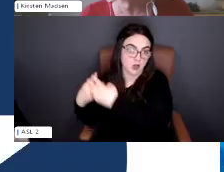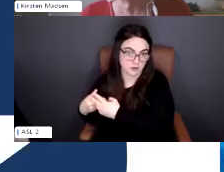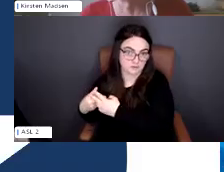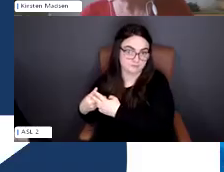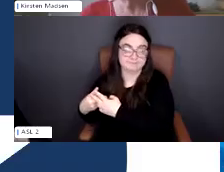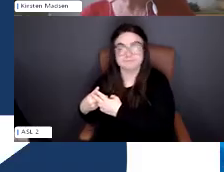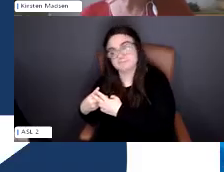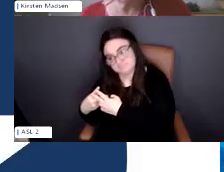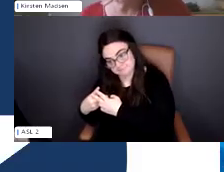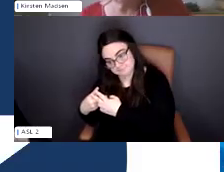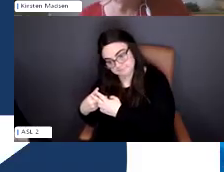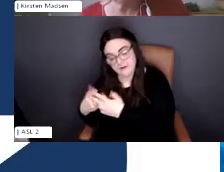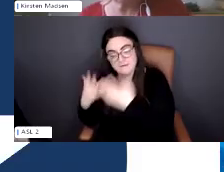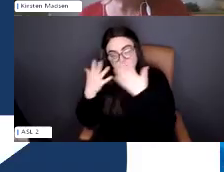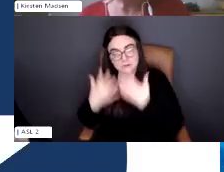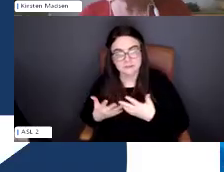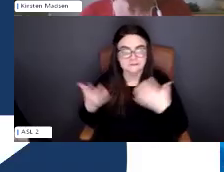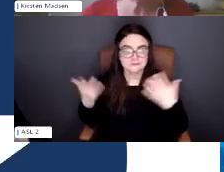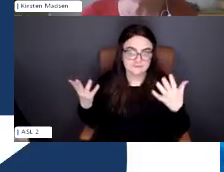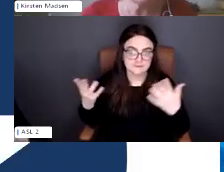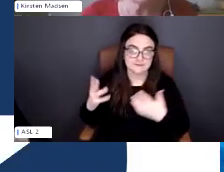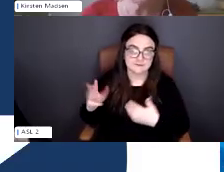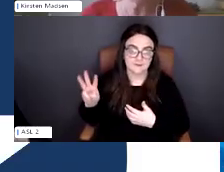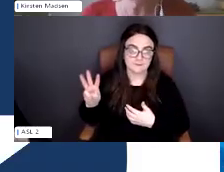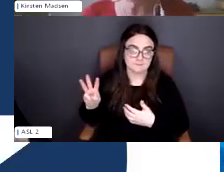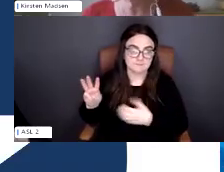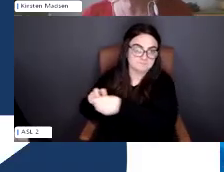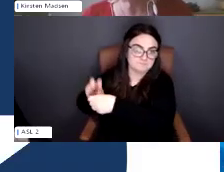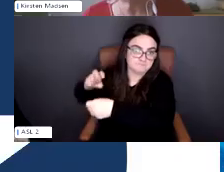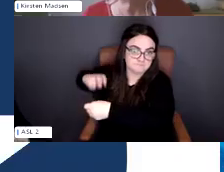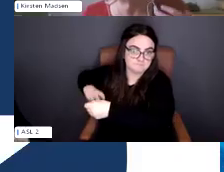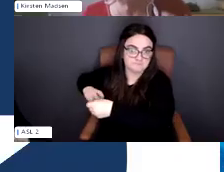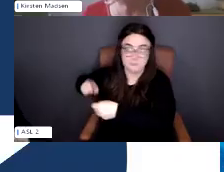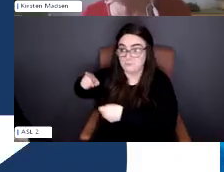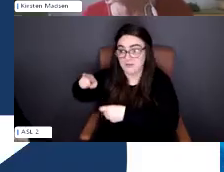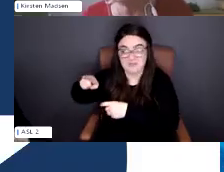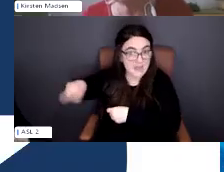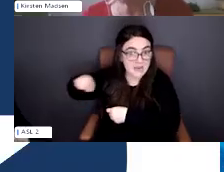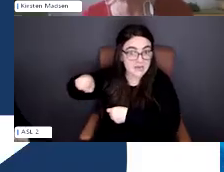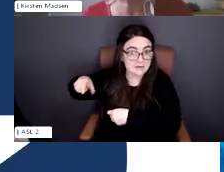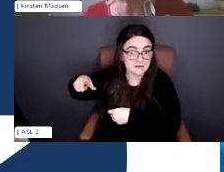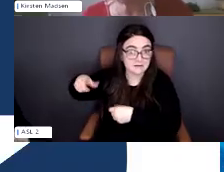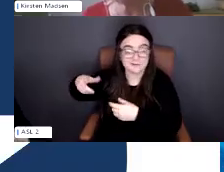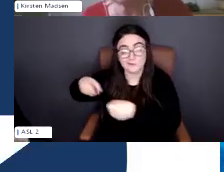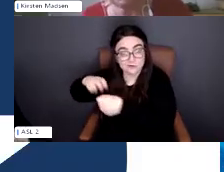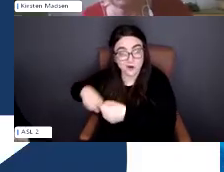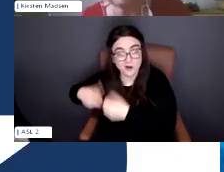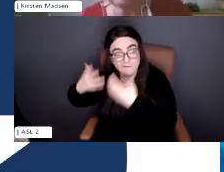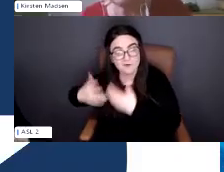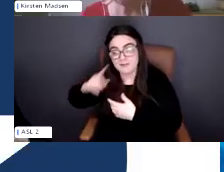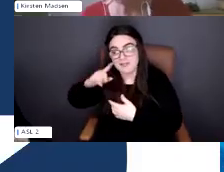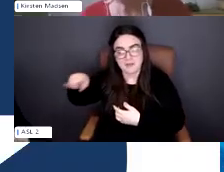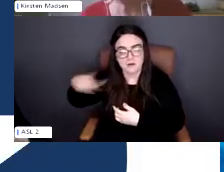So despite withdrawing, I will say that they provided great ideas to support the